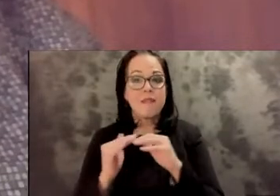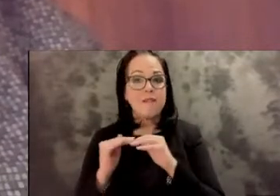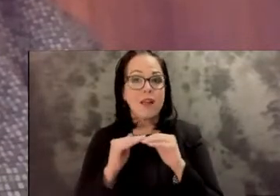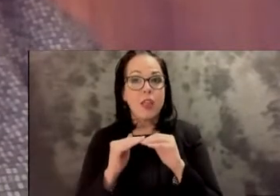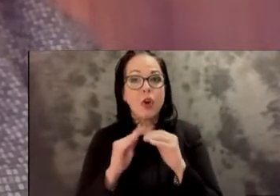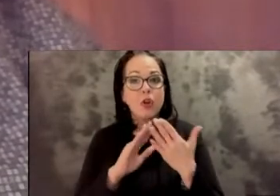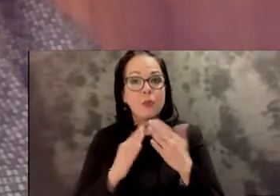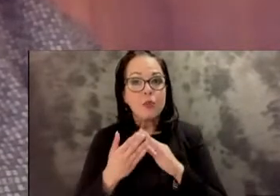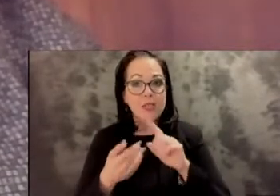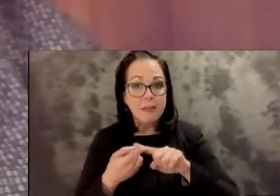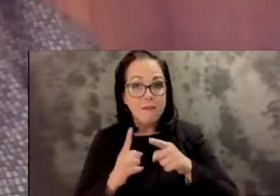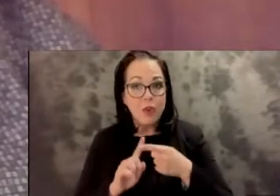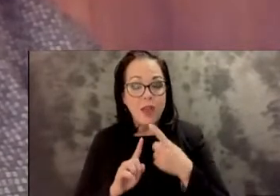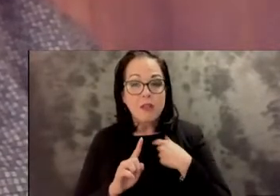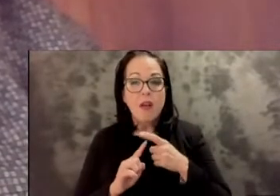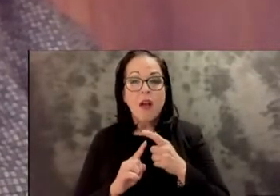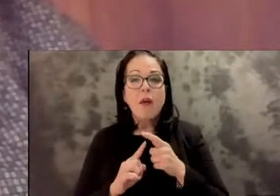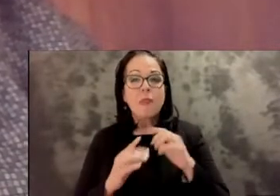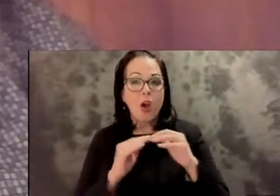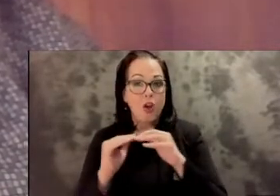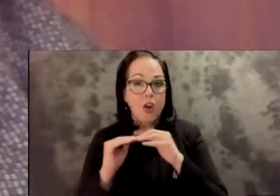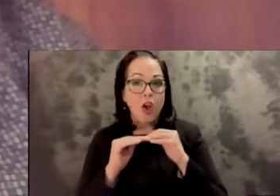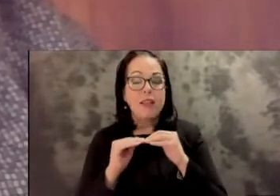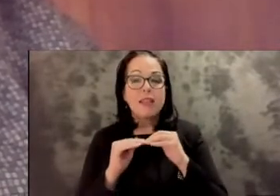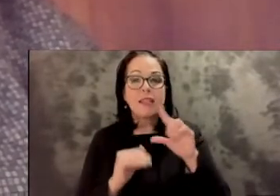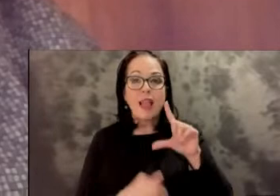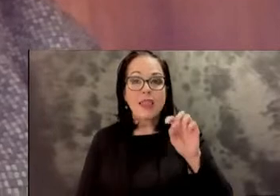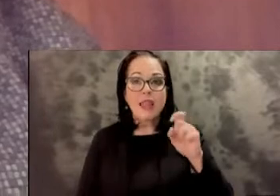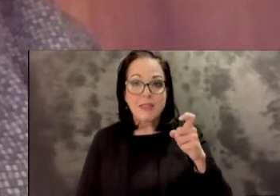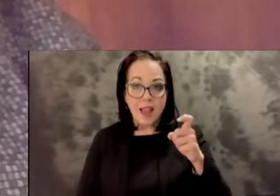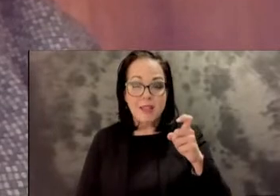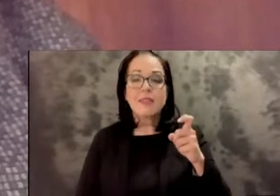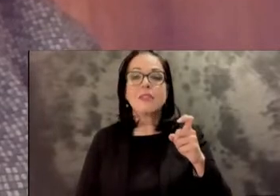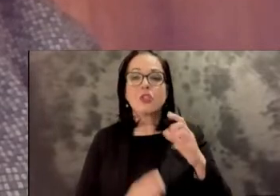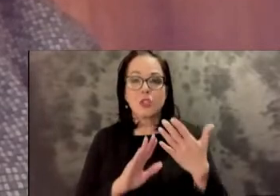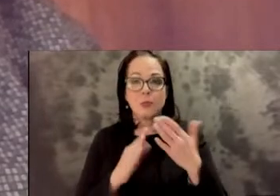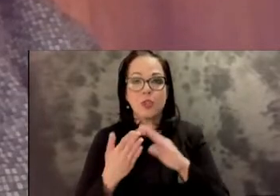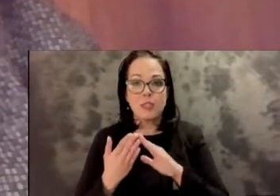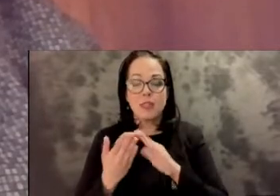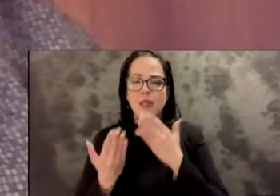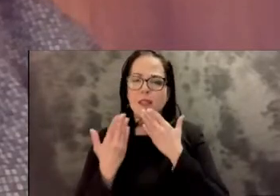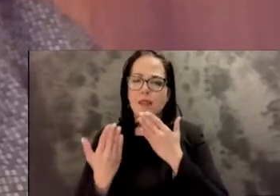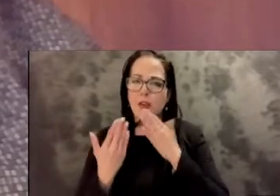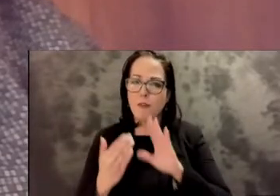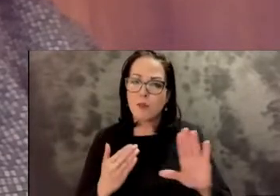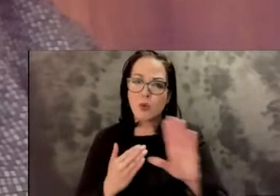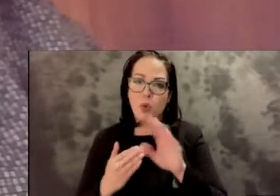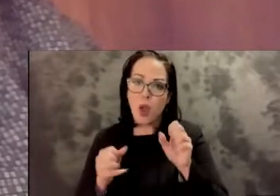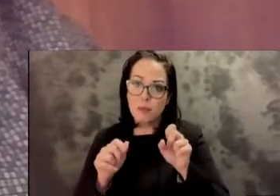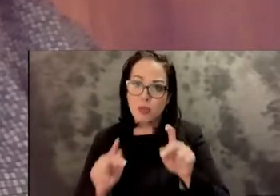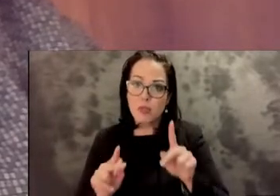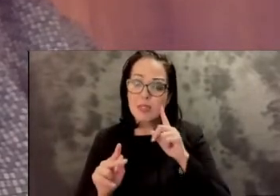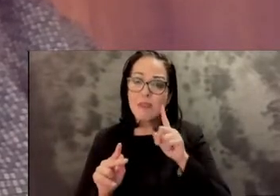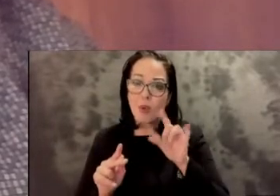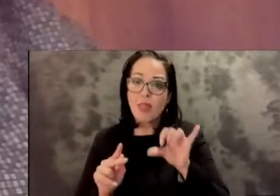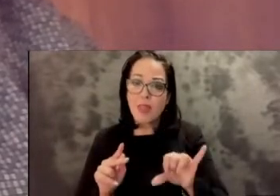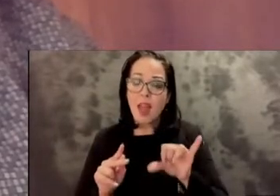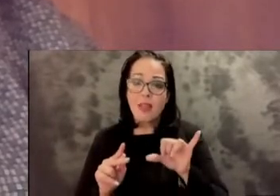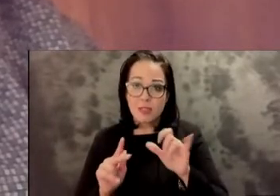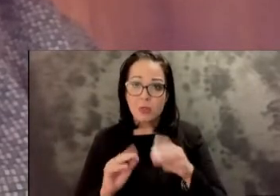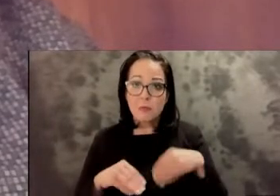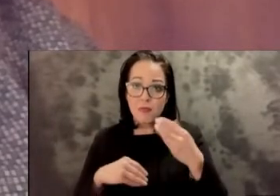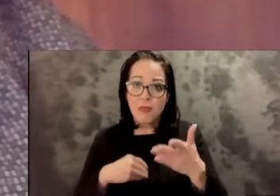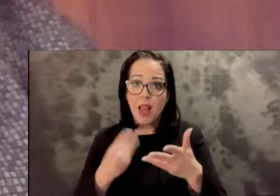a colleague from the Los Angeles, California Latinx community. Thank you for the opportunity allowance to provide vital